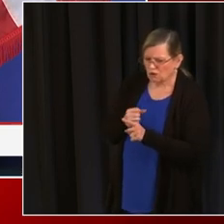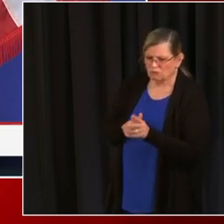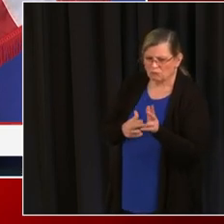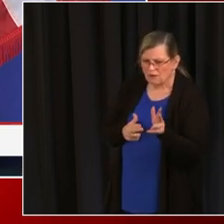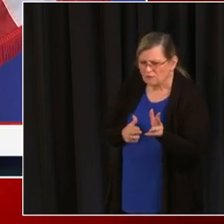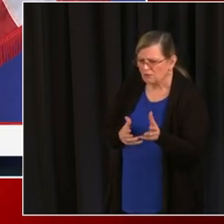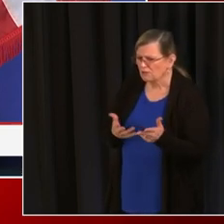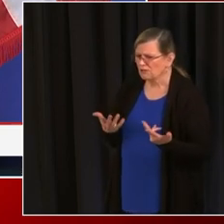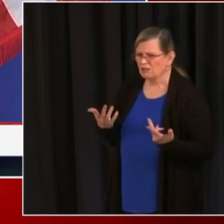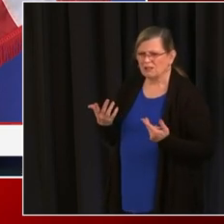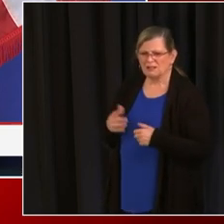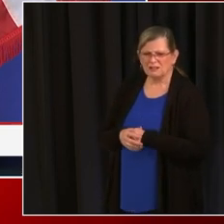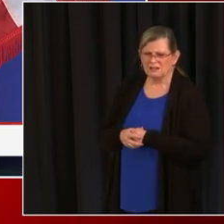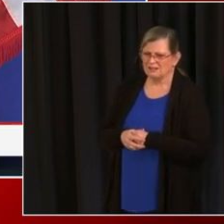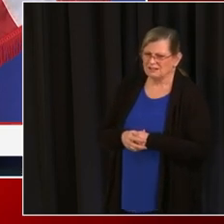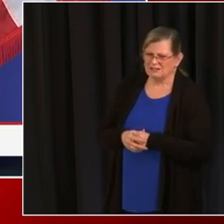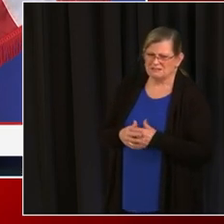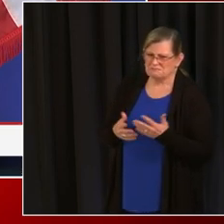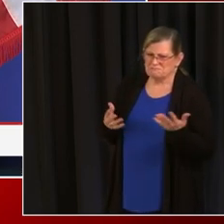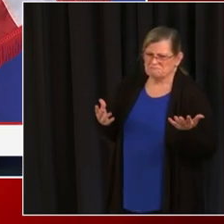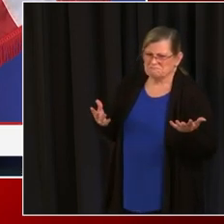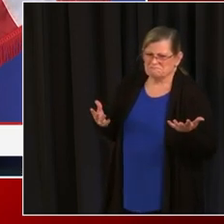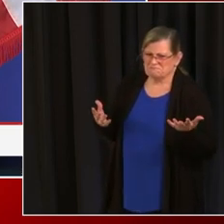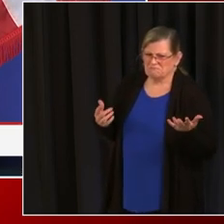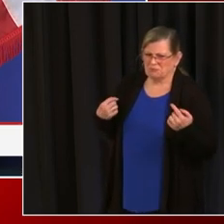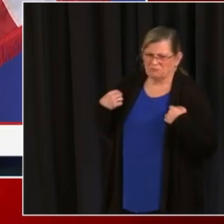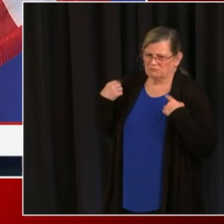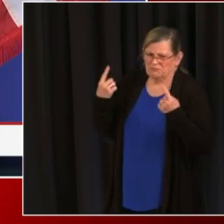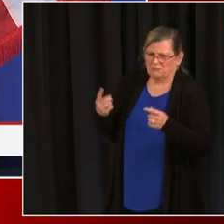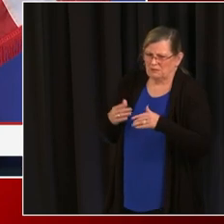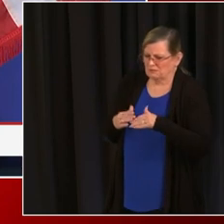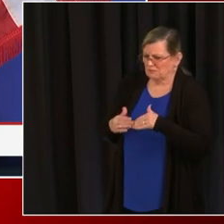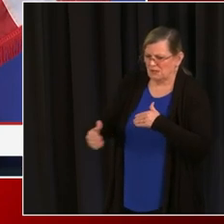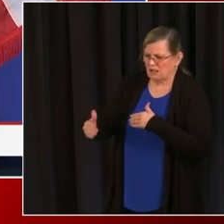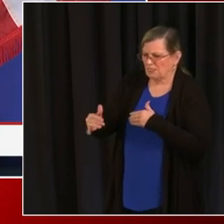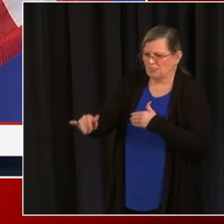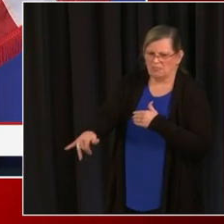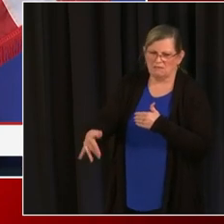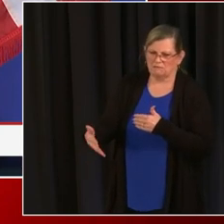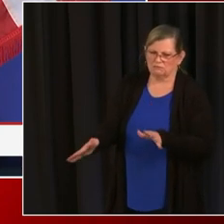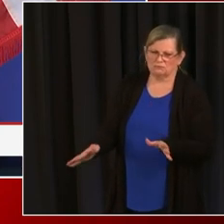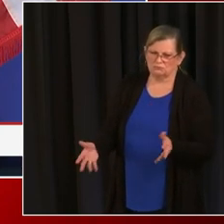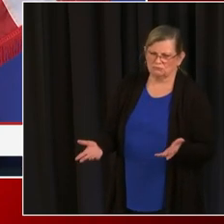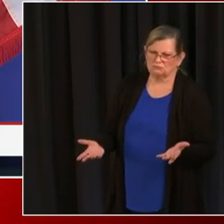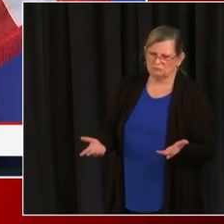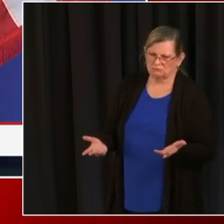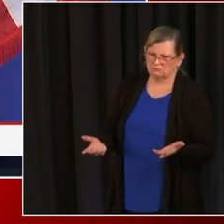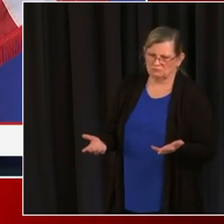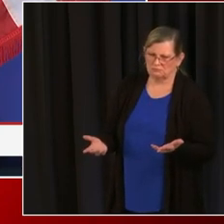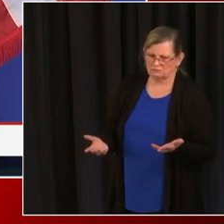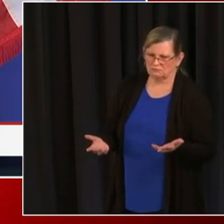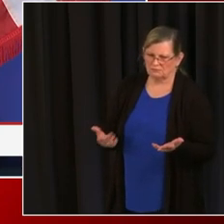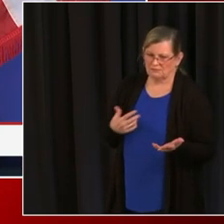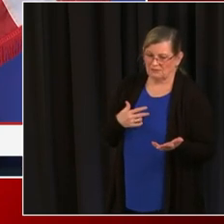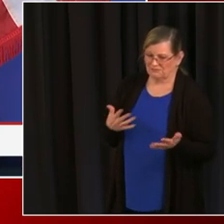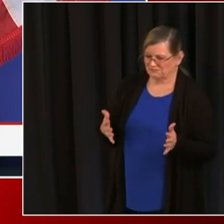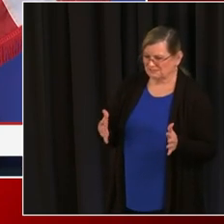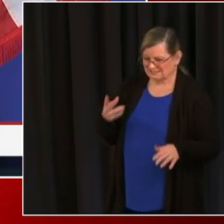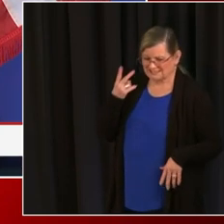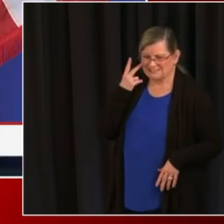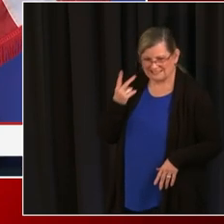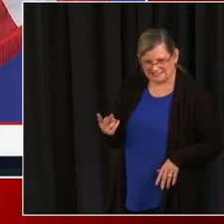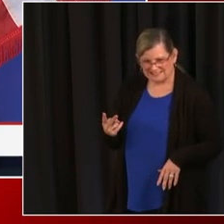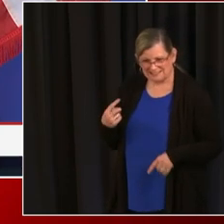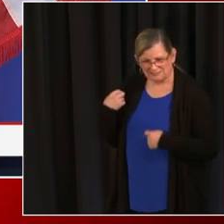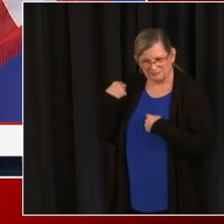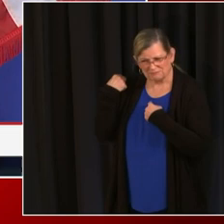This country having common sense gun laws, we're way past due for that discussion. We've seen